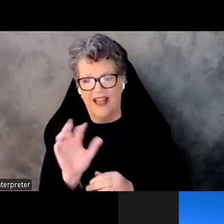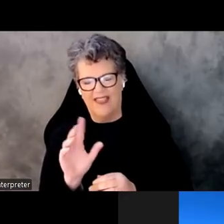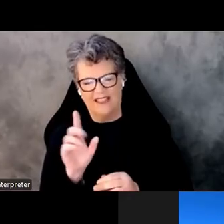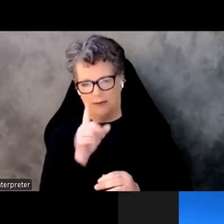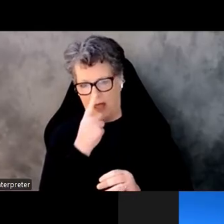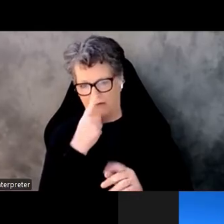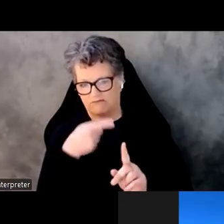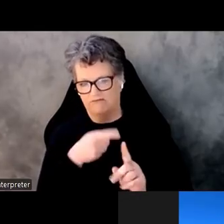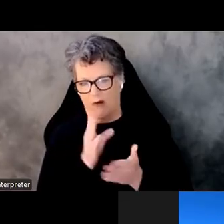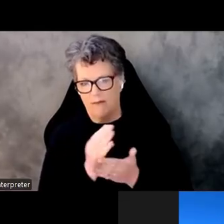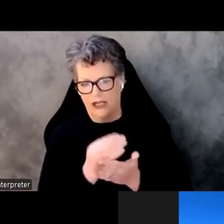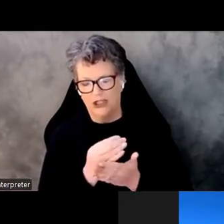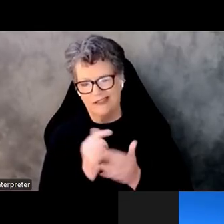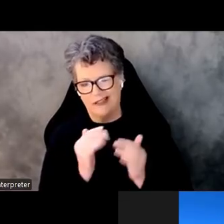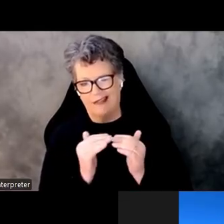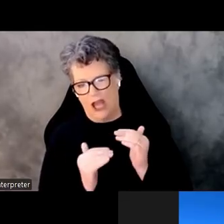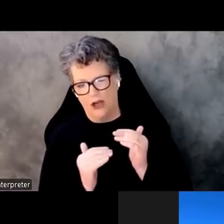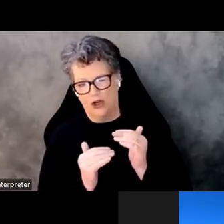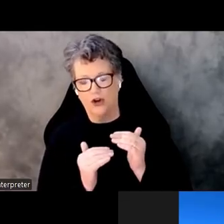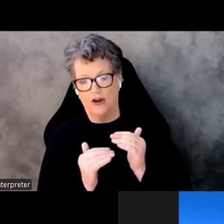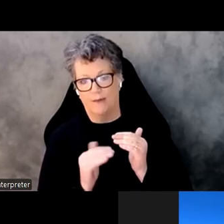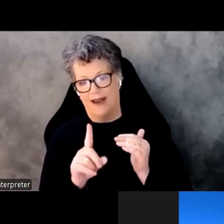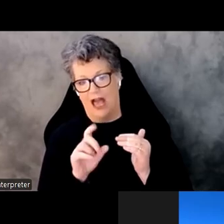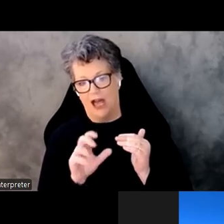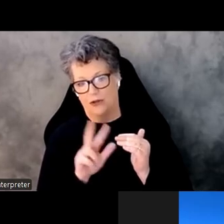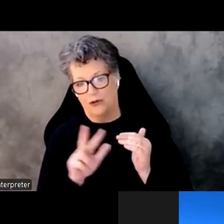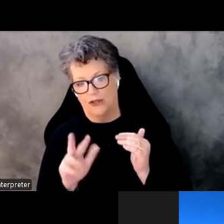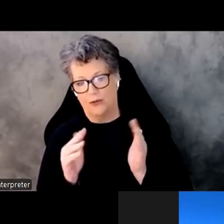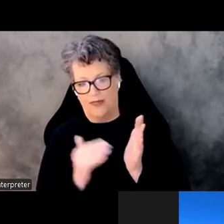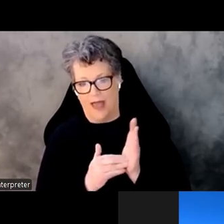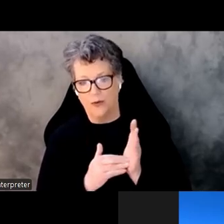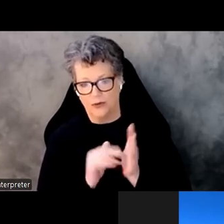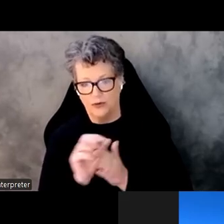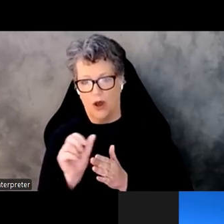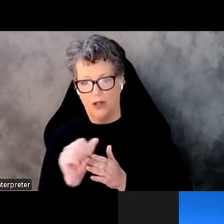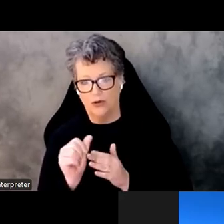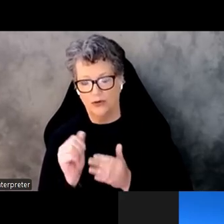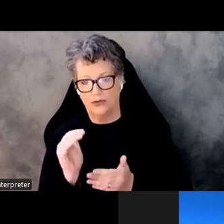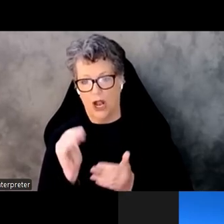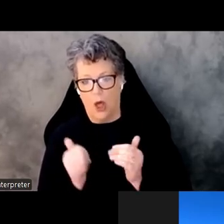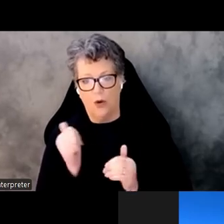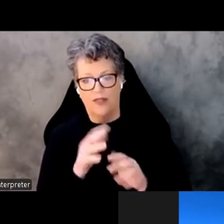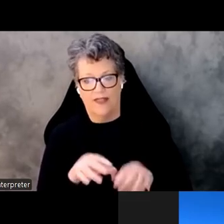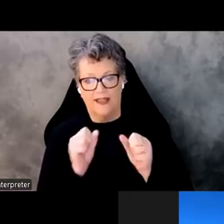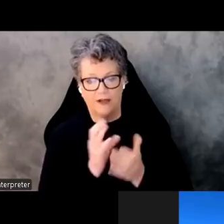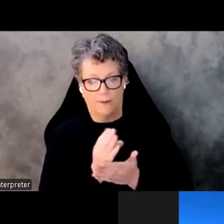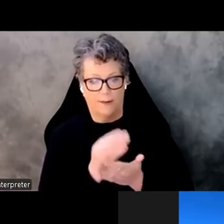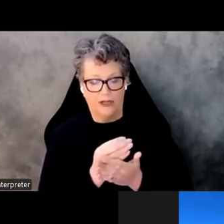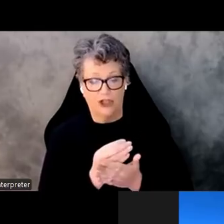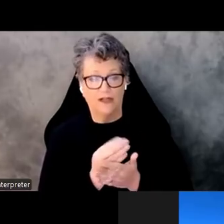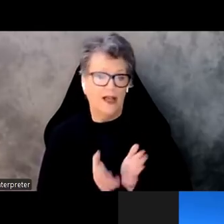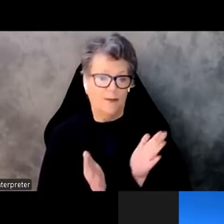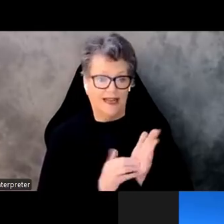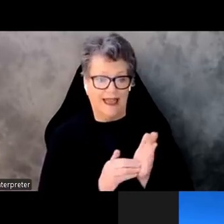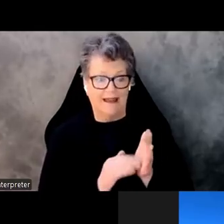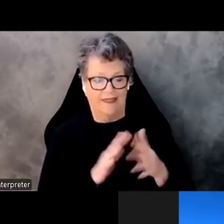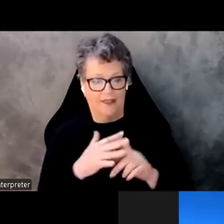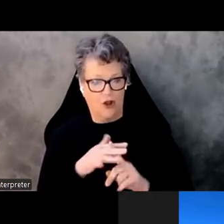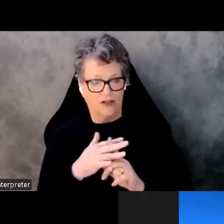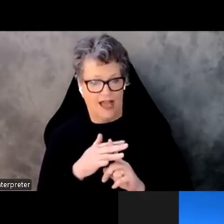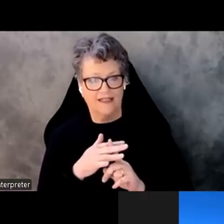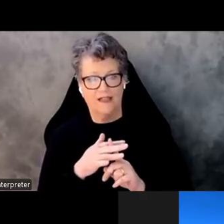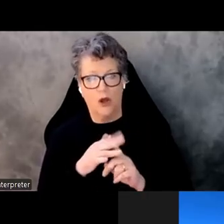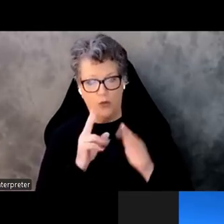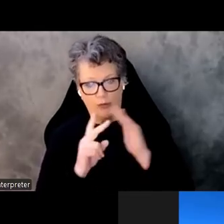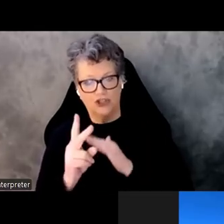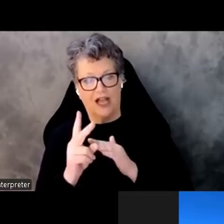budget, slightly under actually, of about $133,000 lower than the adopted budget. But again, the context there is, we're